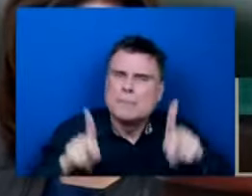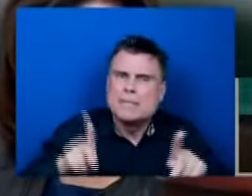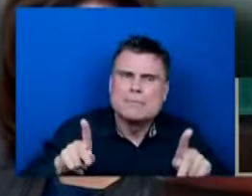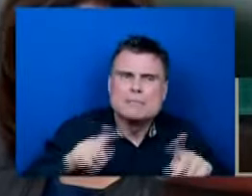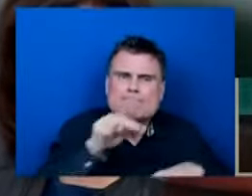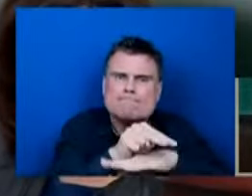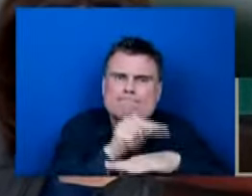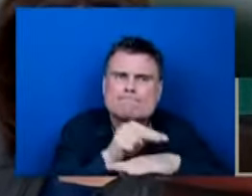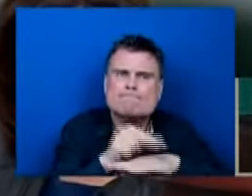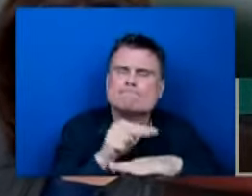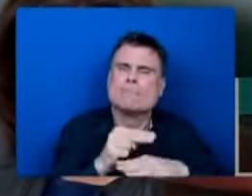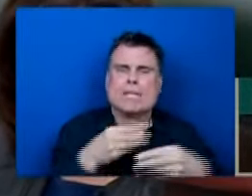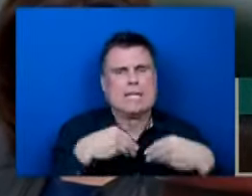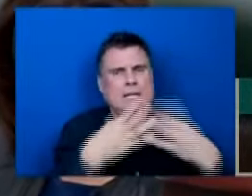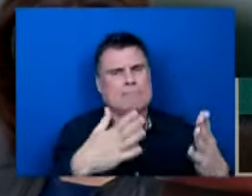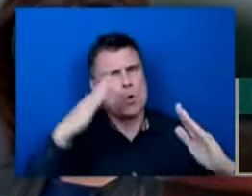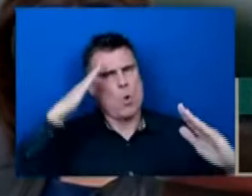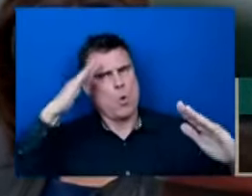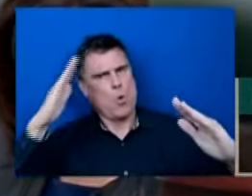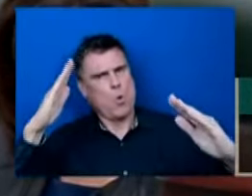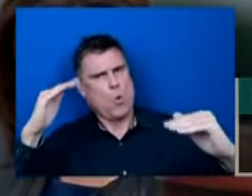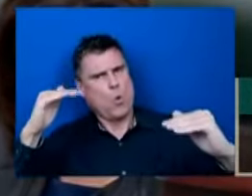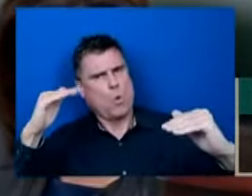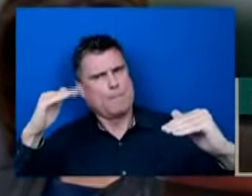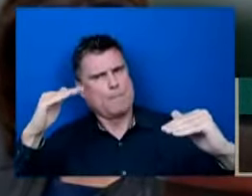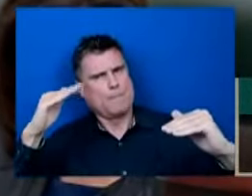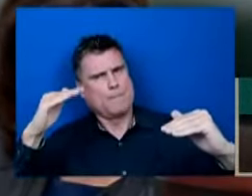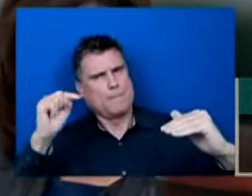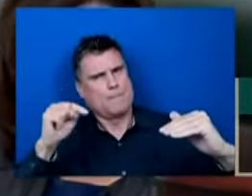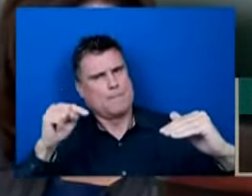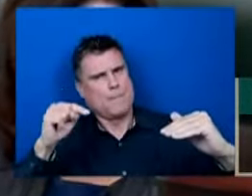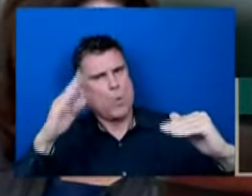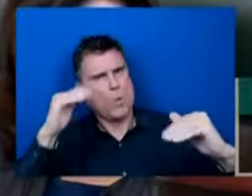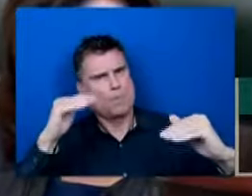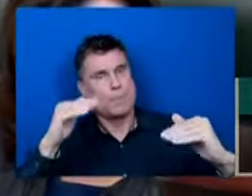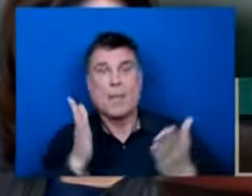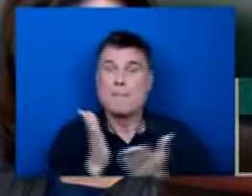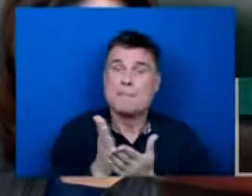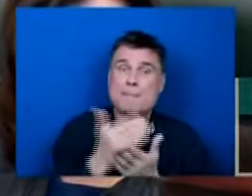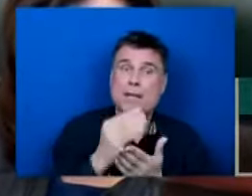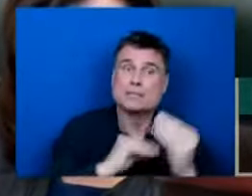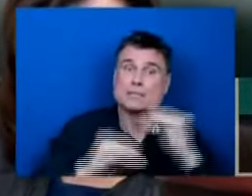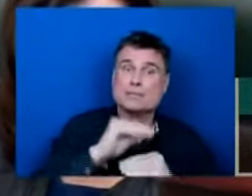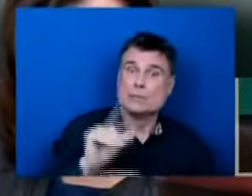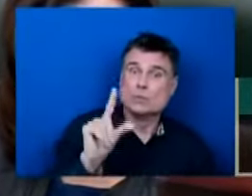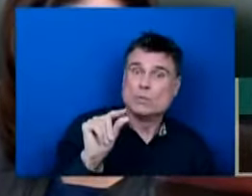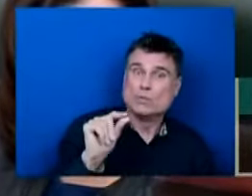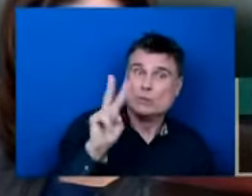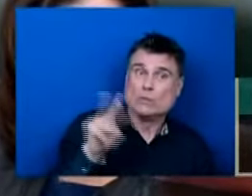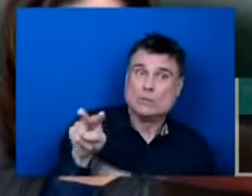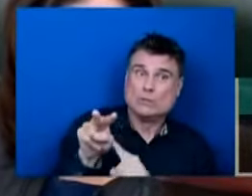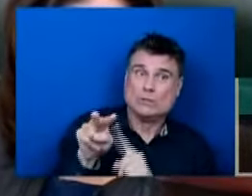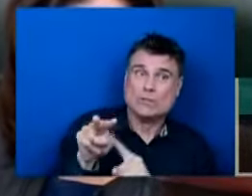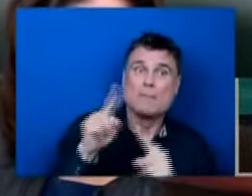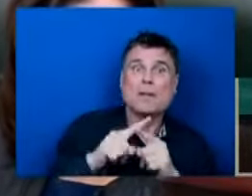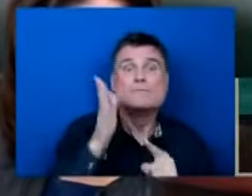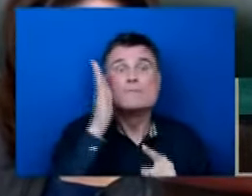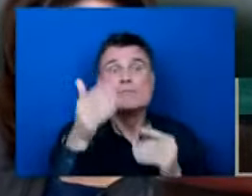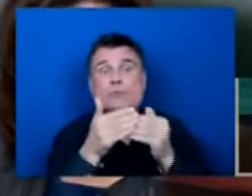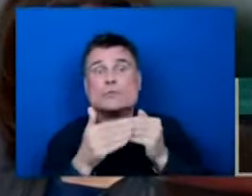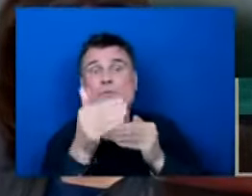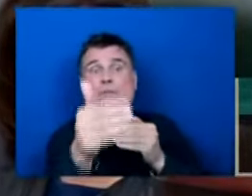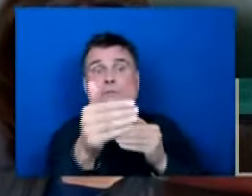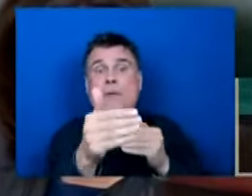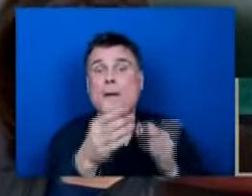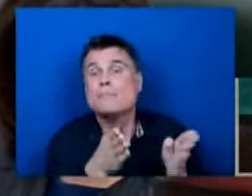Budget 2022 and the long-term economic trajectory of our province is not an intellectual or accounting exercise.